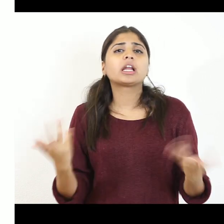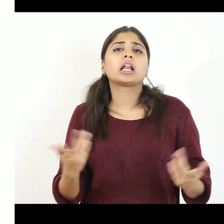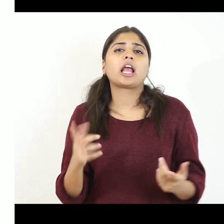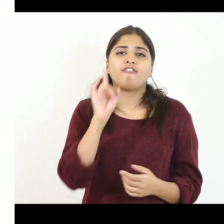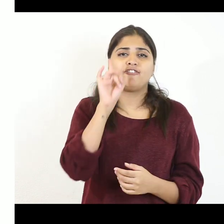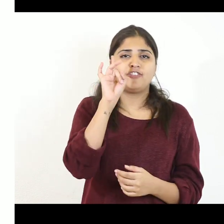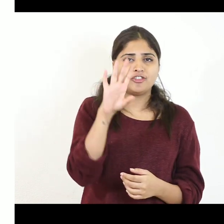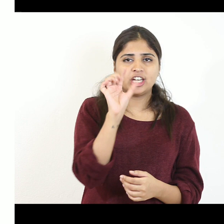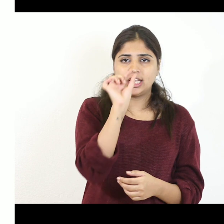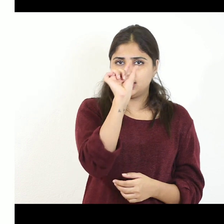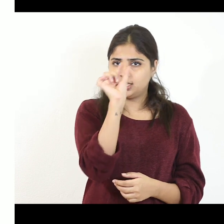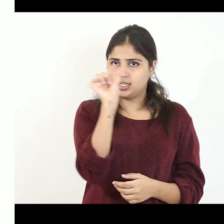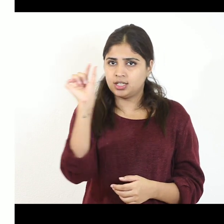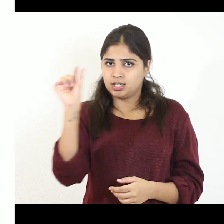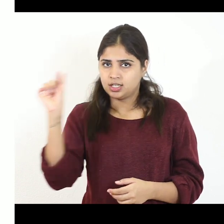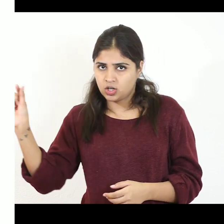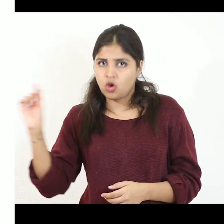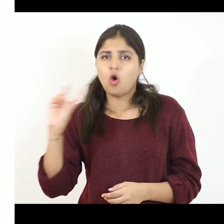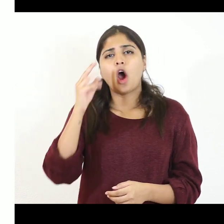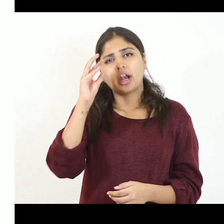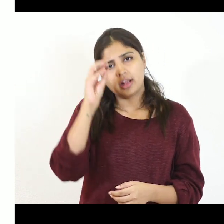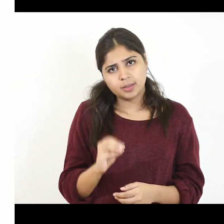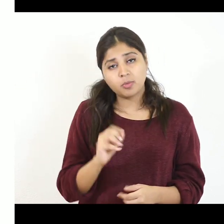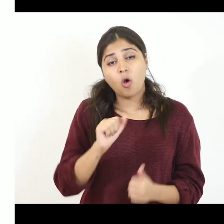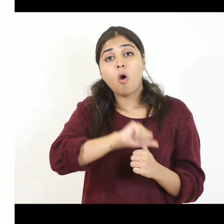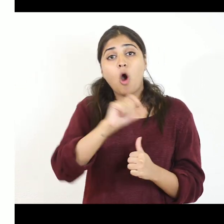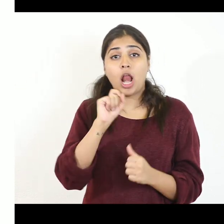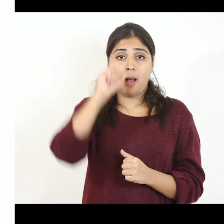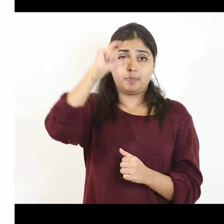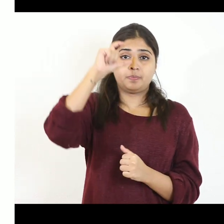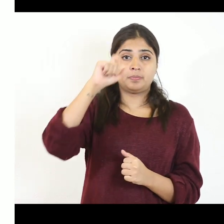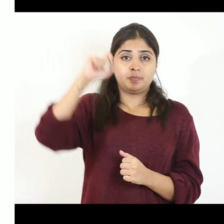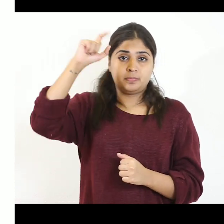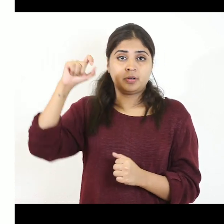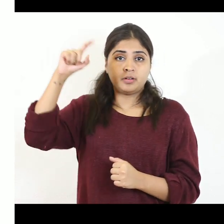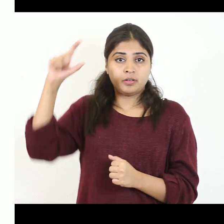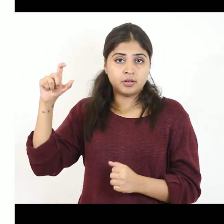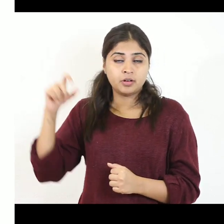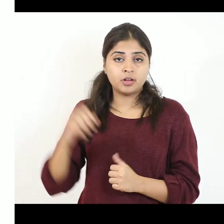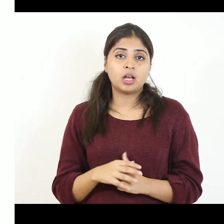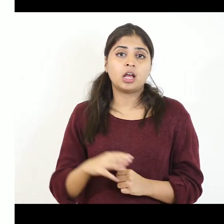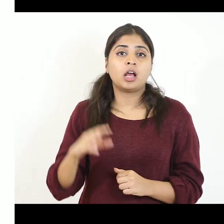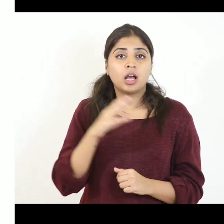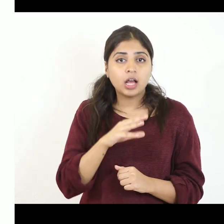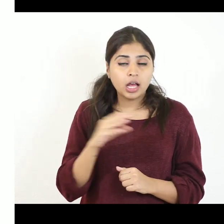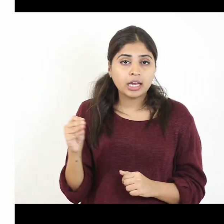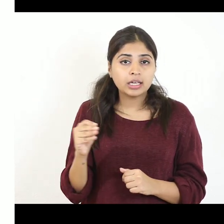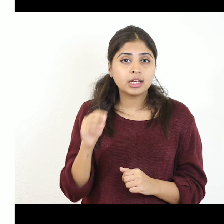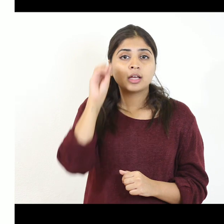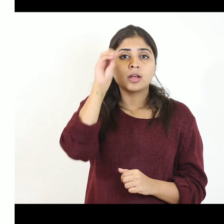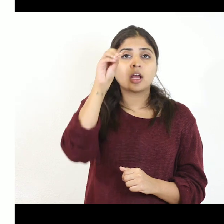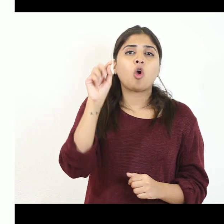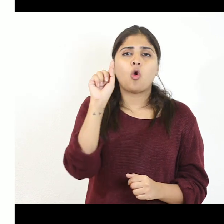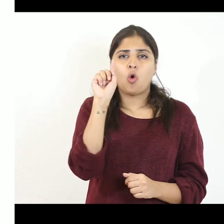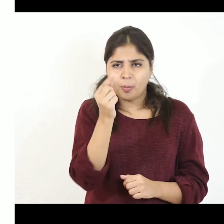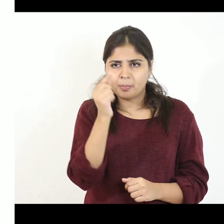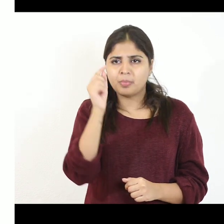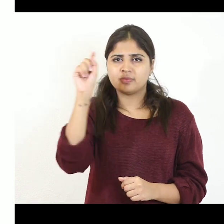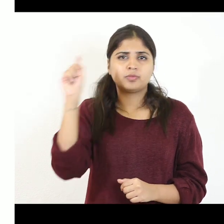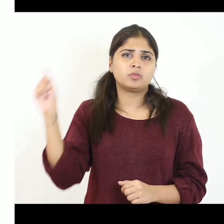15 characters or less, all uppercase and contain no special characters like commas or quotes.